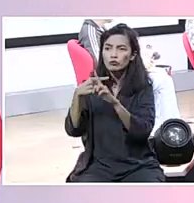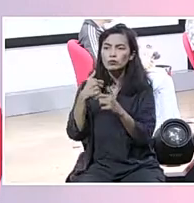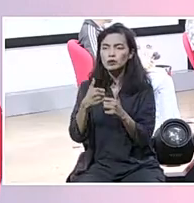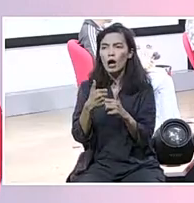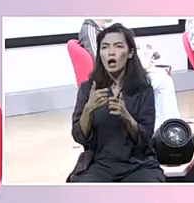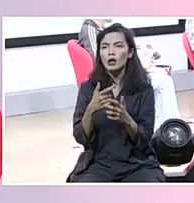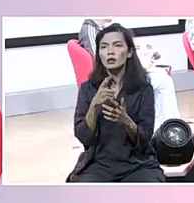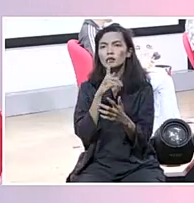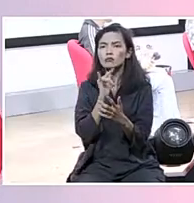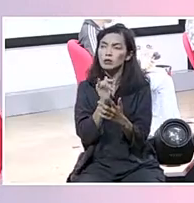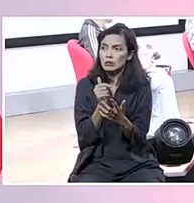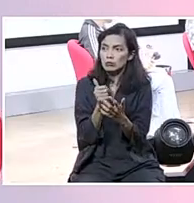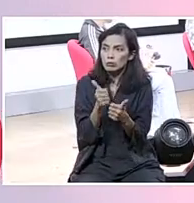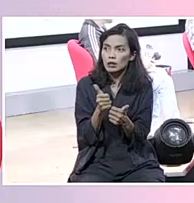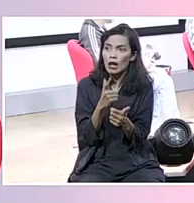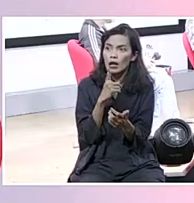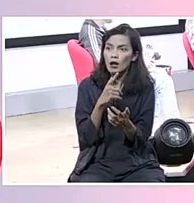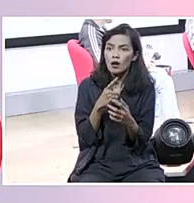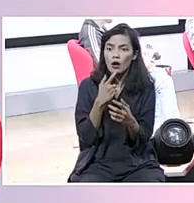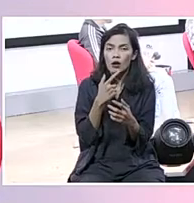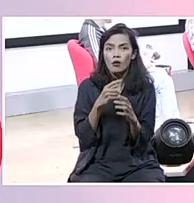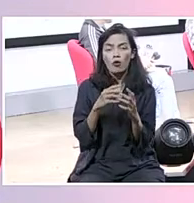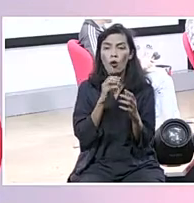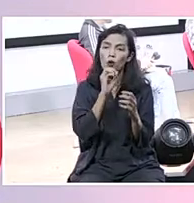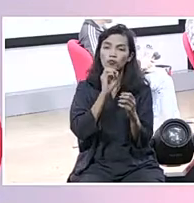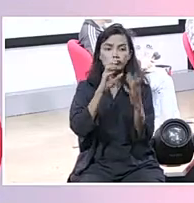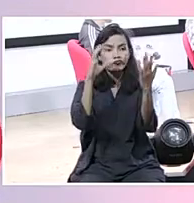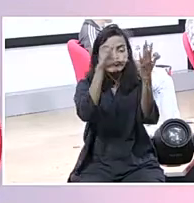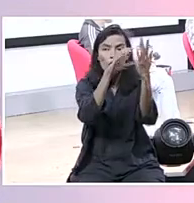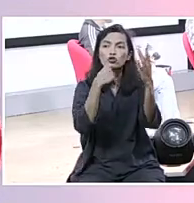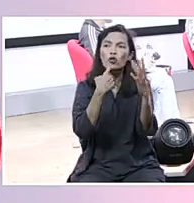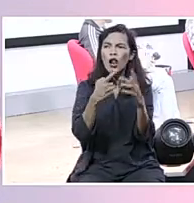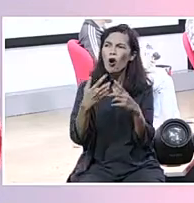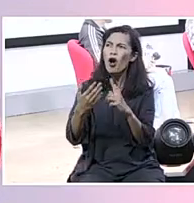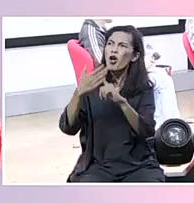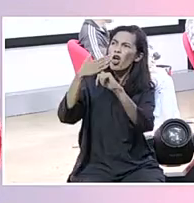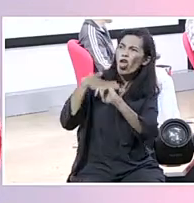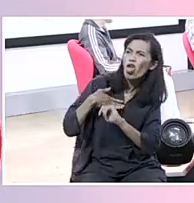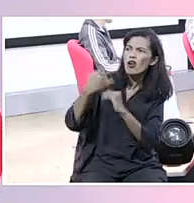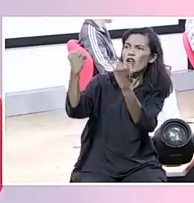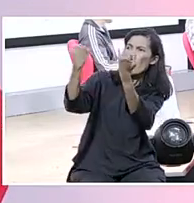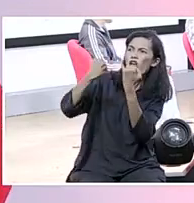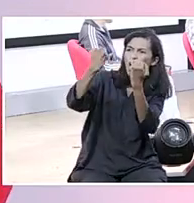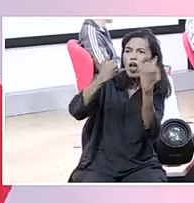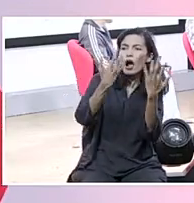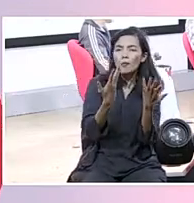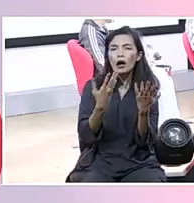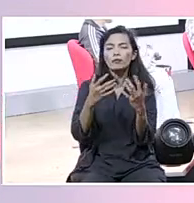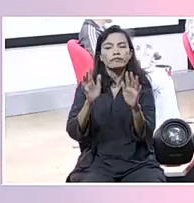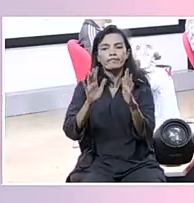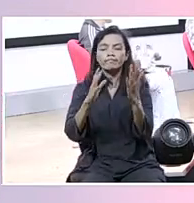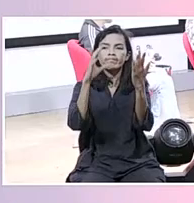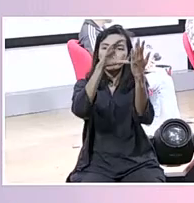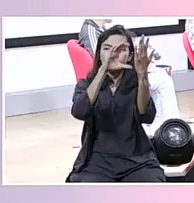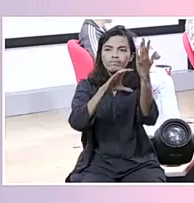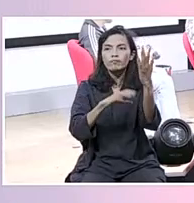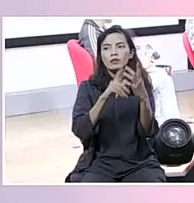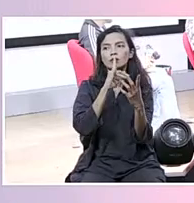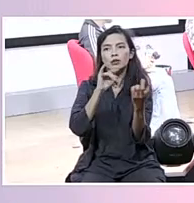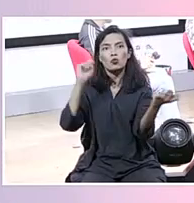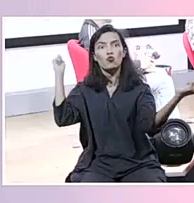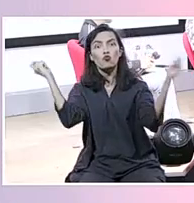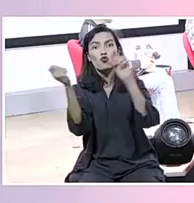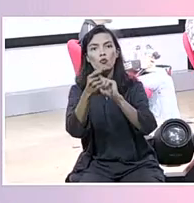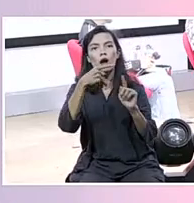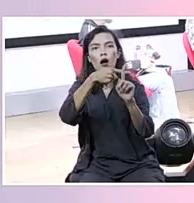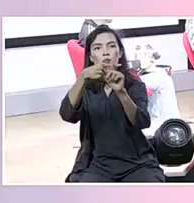highlight issues on discrimination or things like bias. Really, that would be